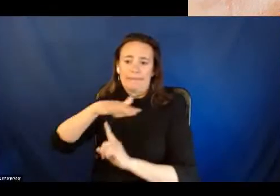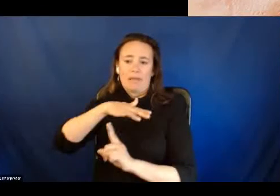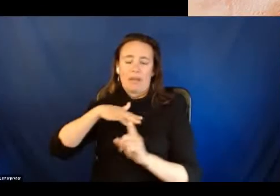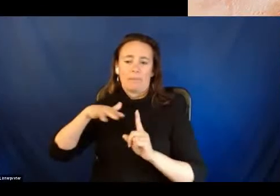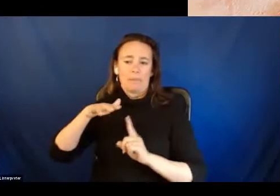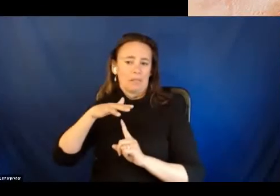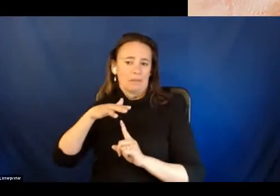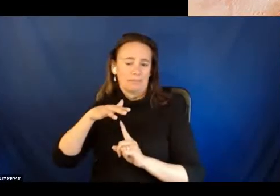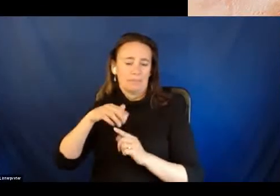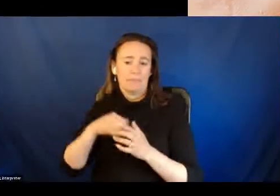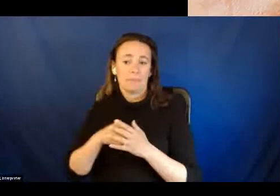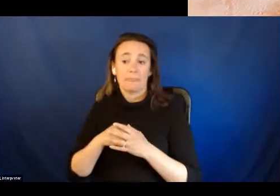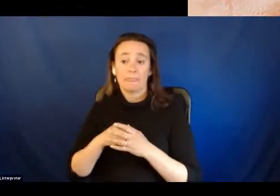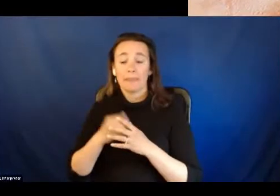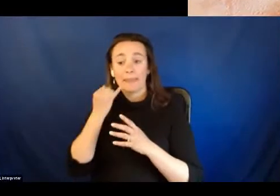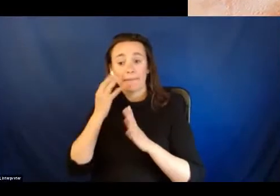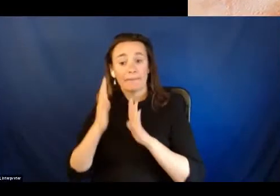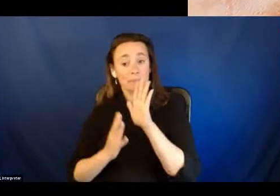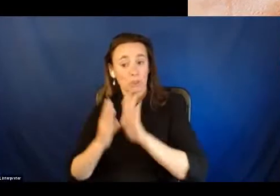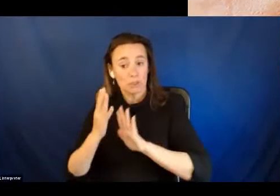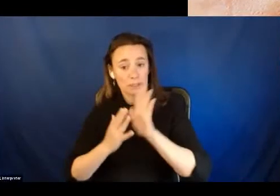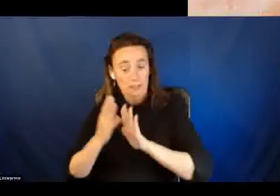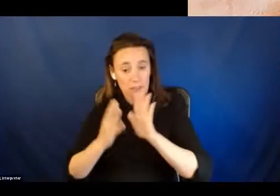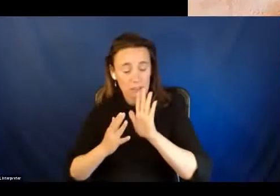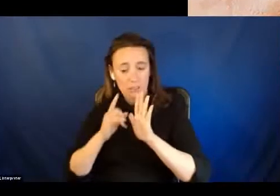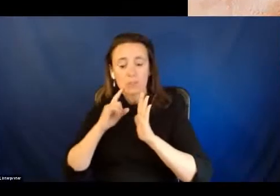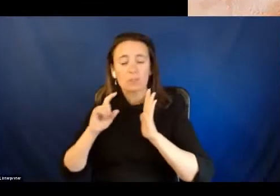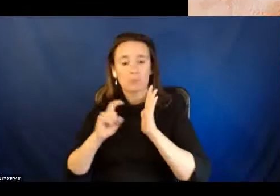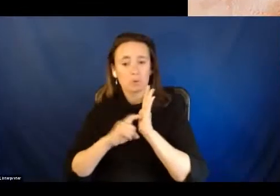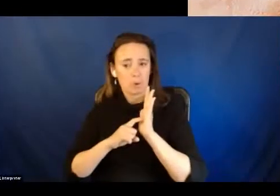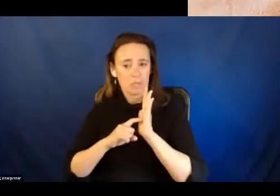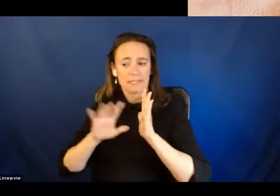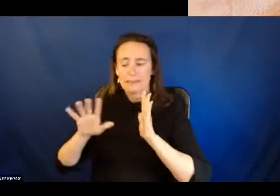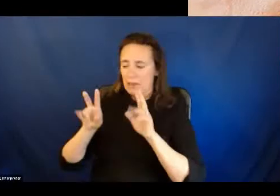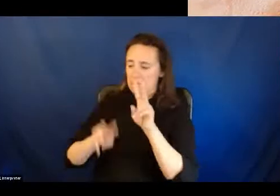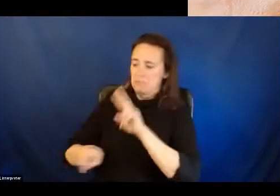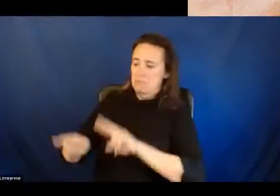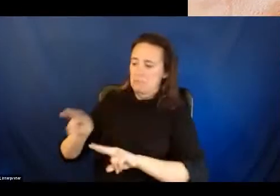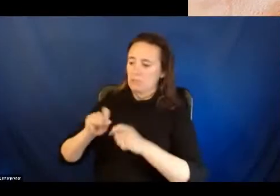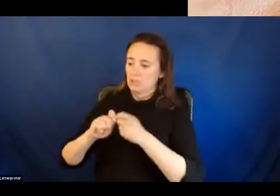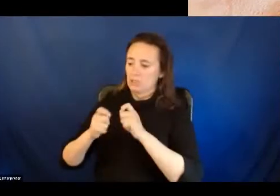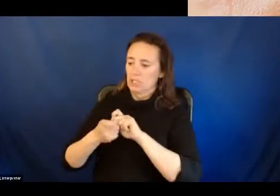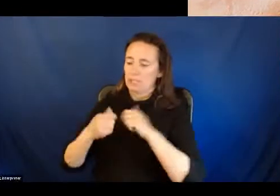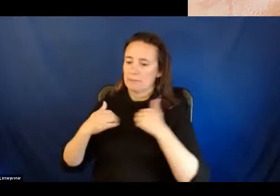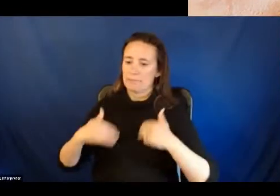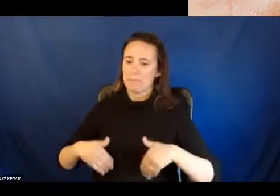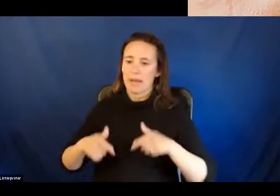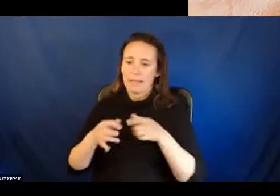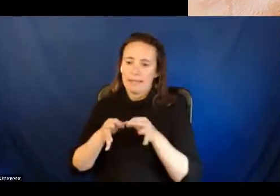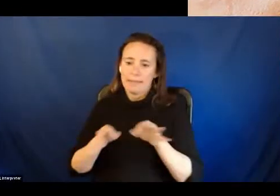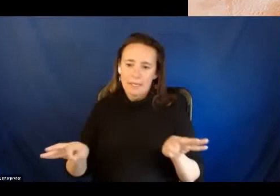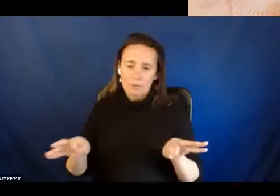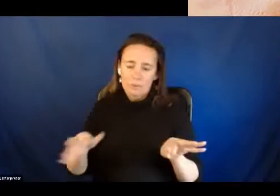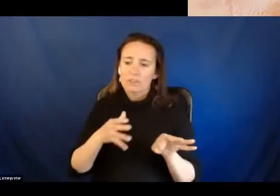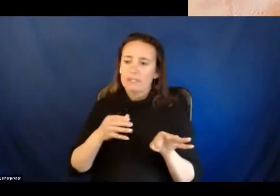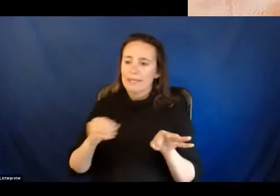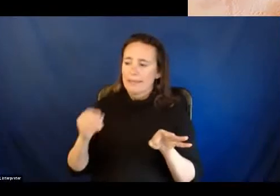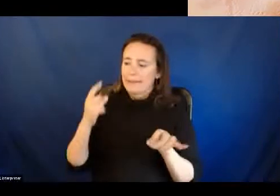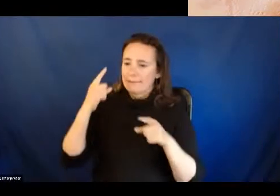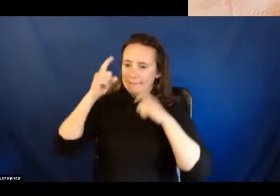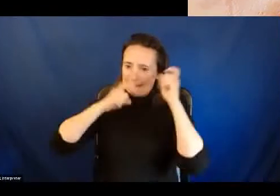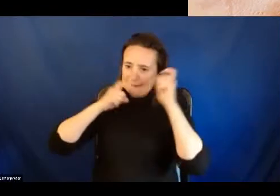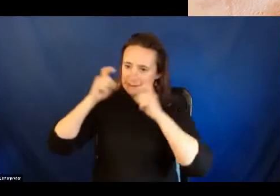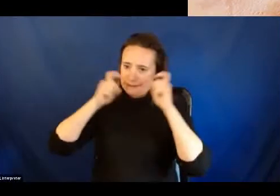in person, we can notice the survivor's change in body language and facial expressions. And again, those can be important indicators